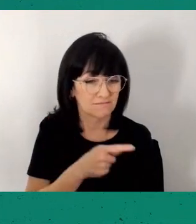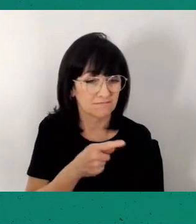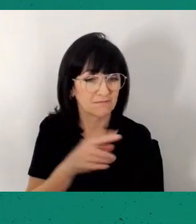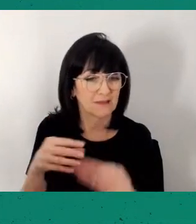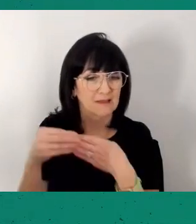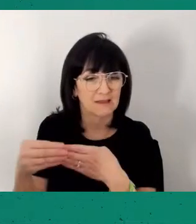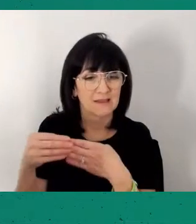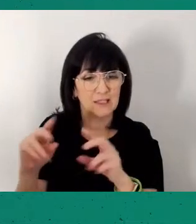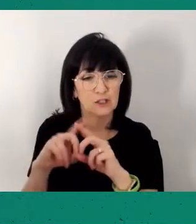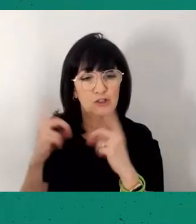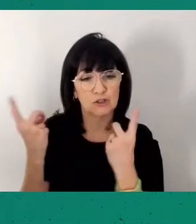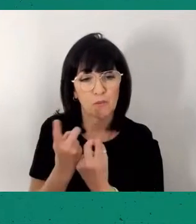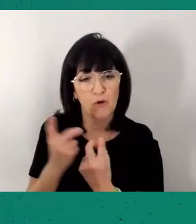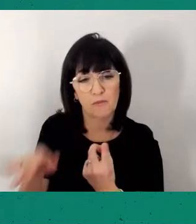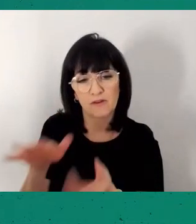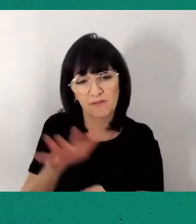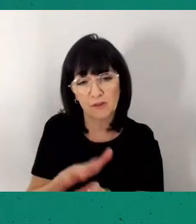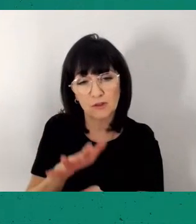school out in